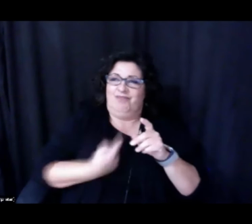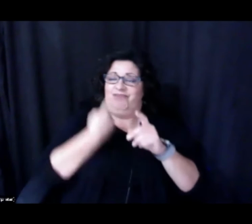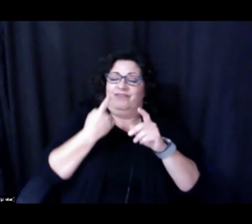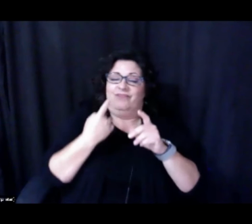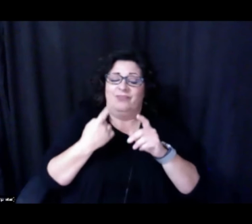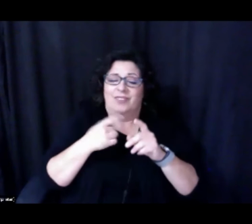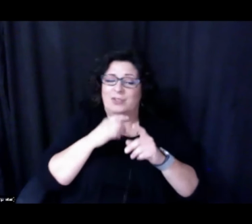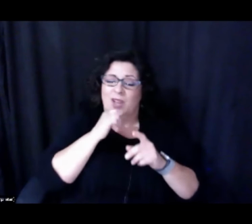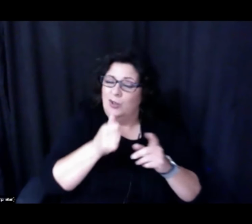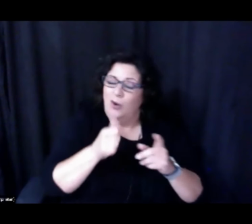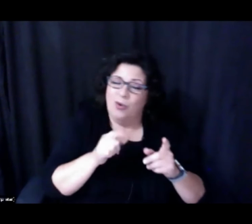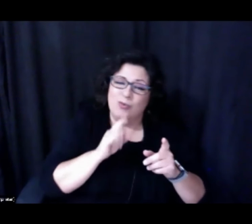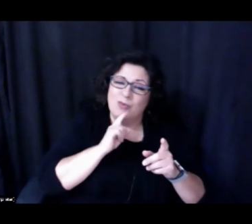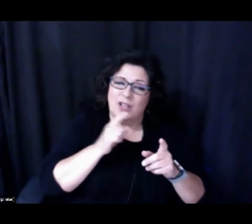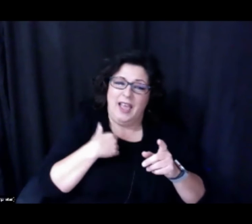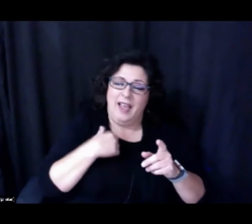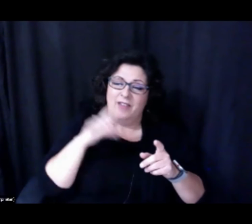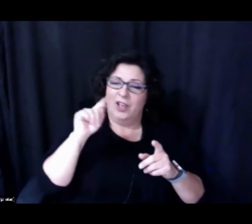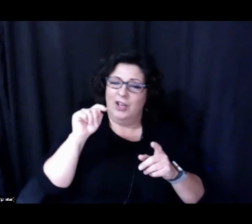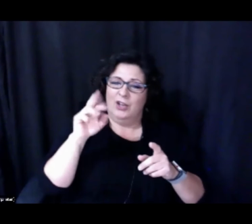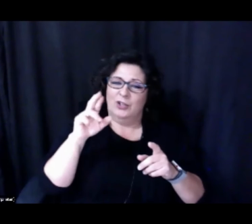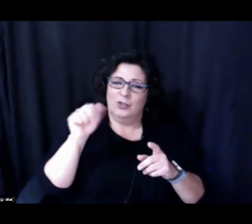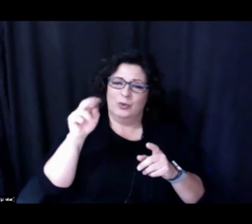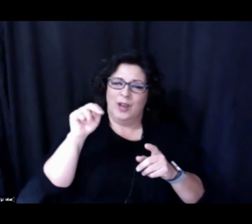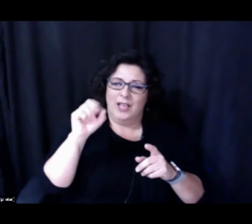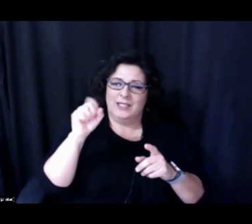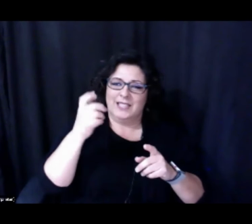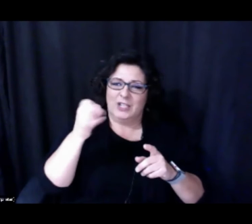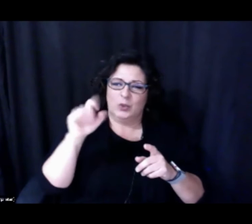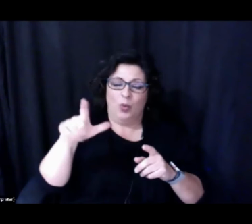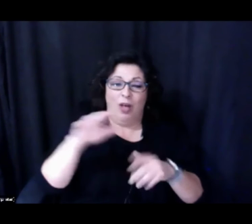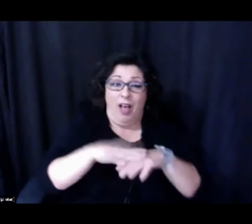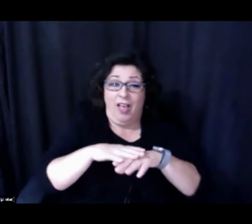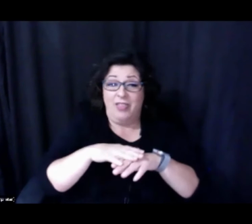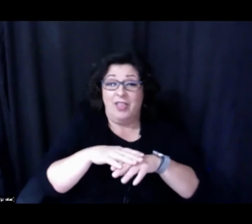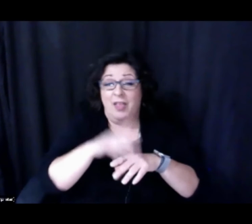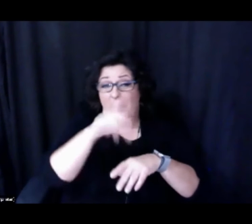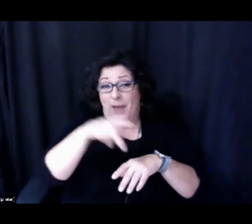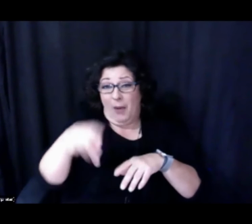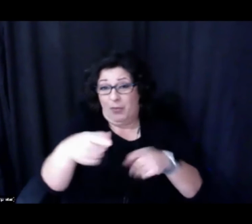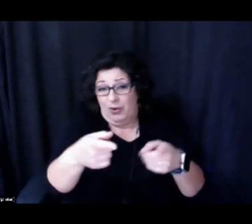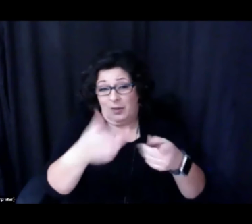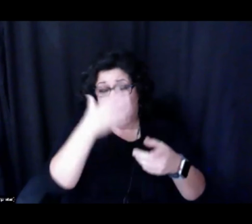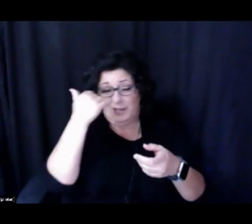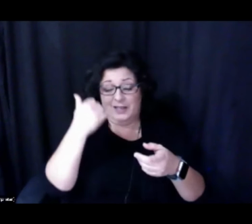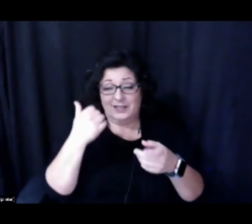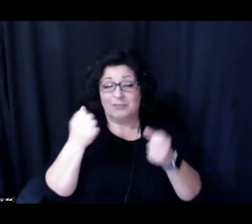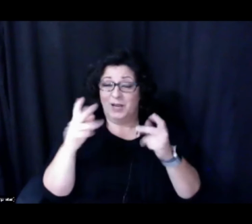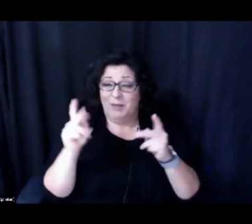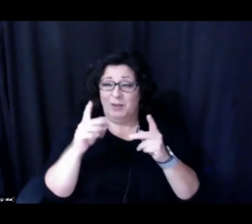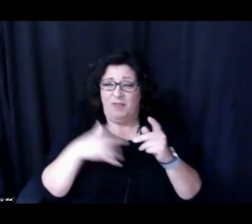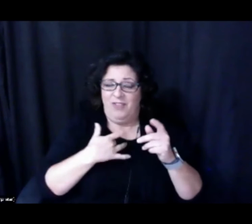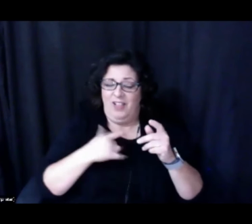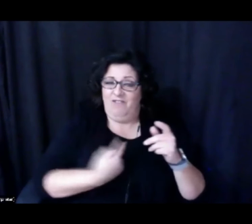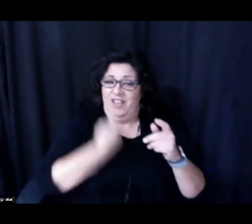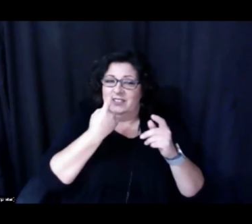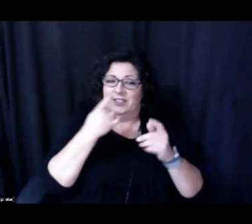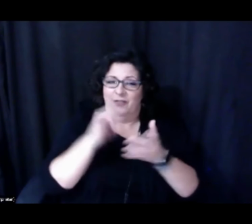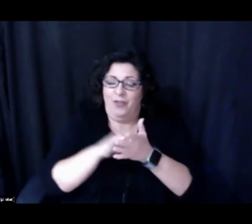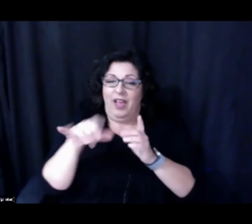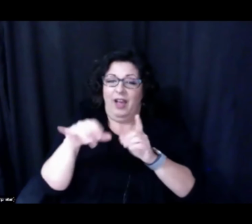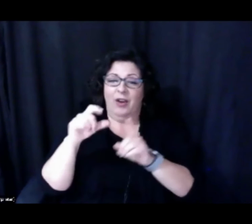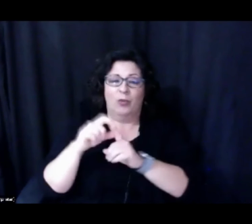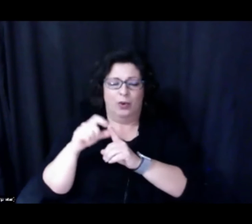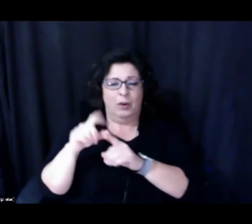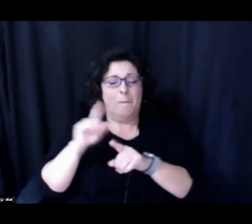have transsexual on the PowerPoint because many trans people consider it to be offensive. But some